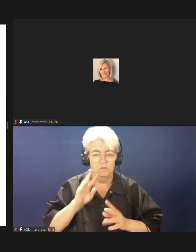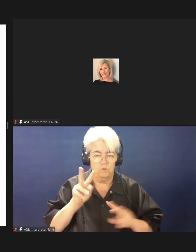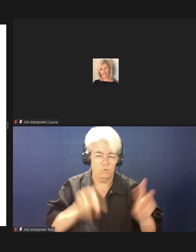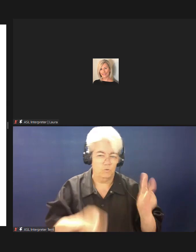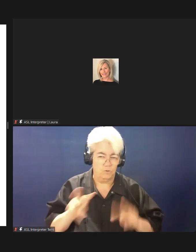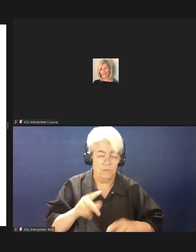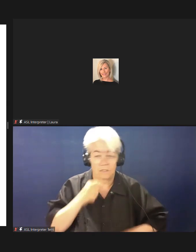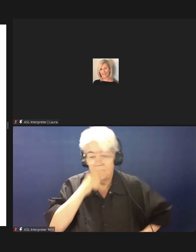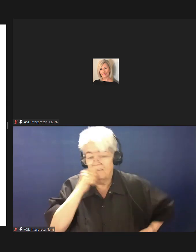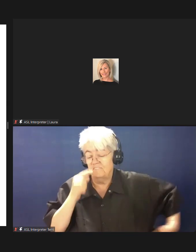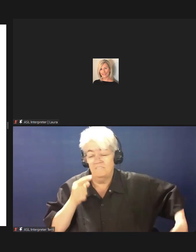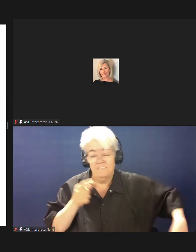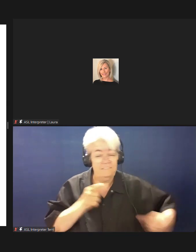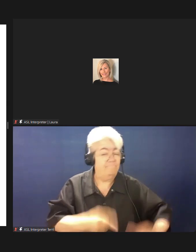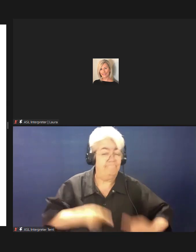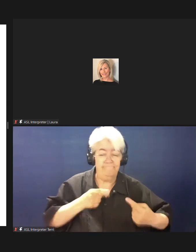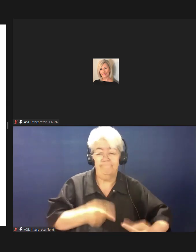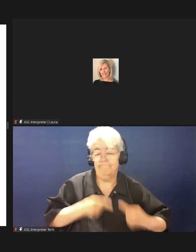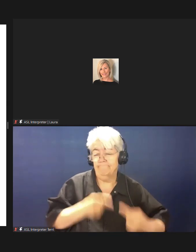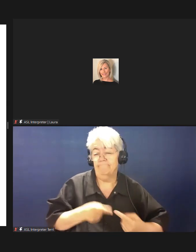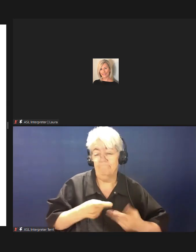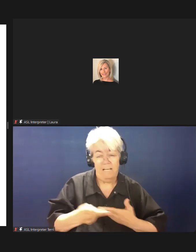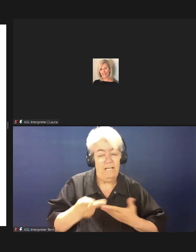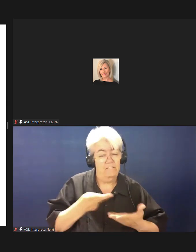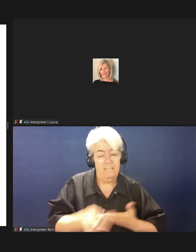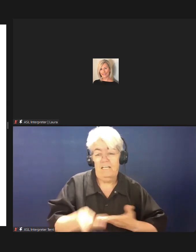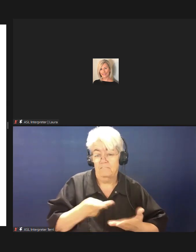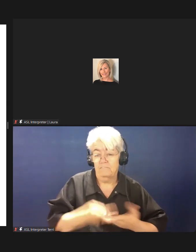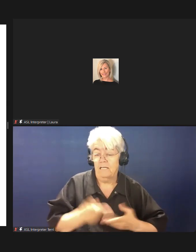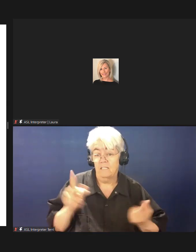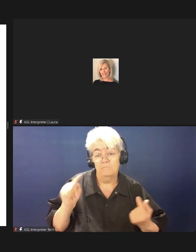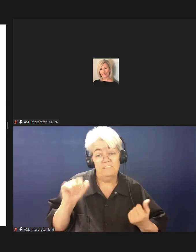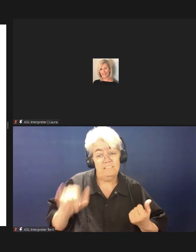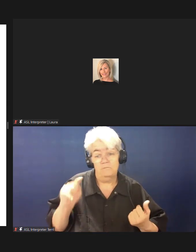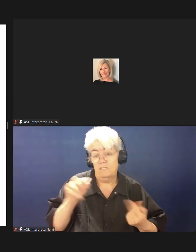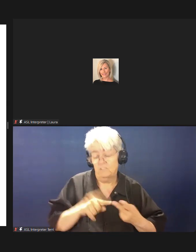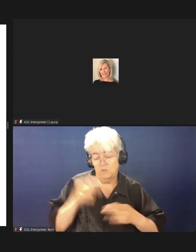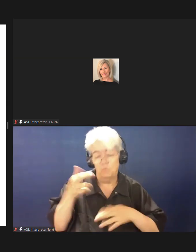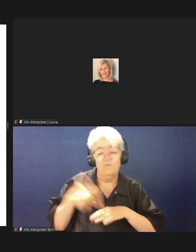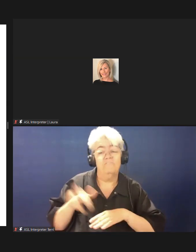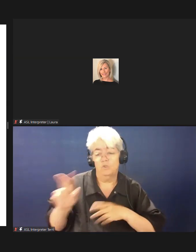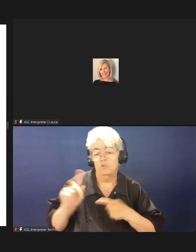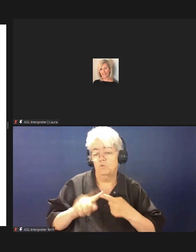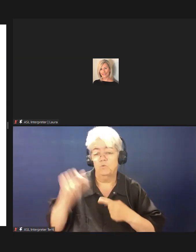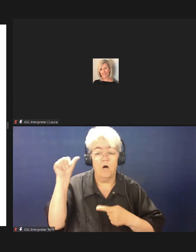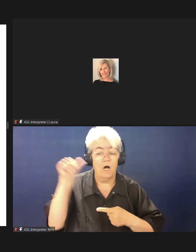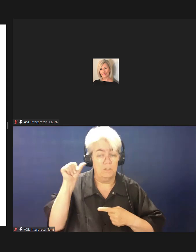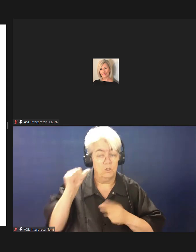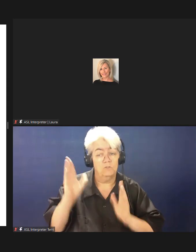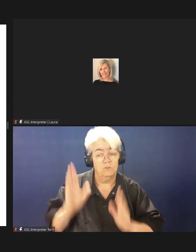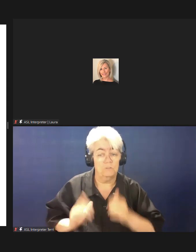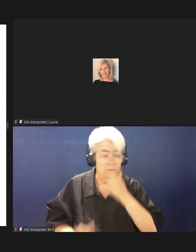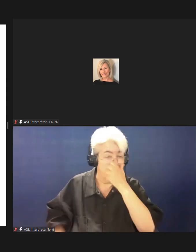you really can't screen the child, as Terry has said over and over again, then you make a referral to an audiologist.